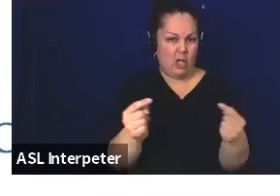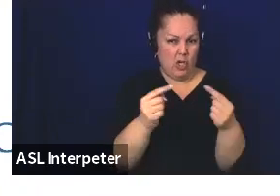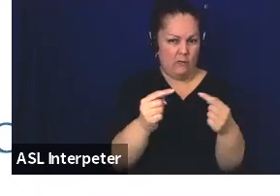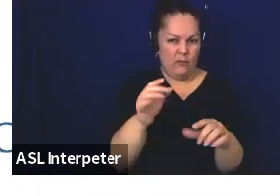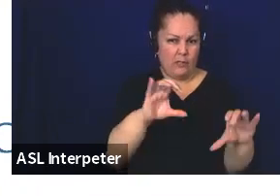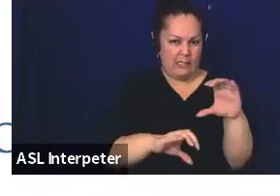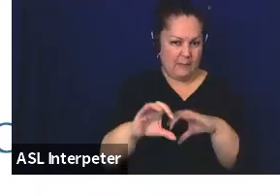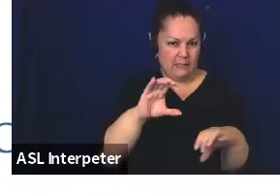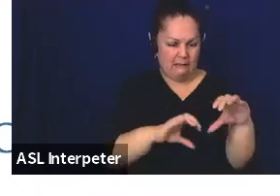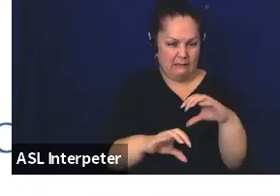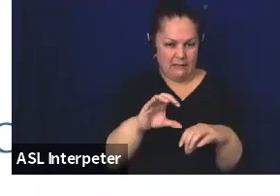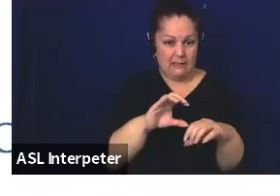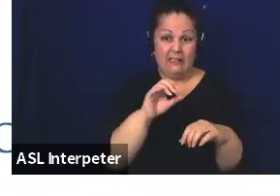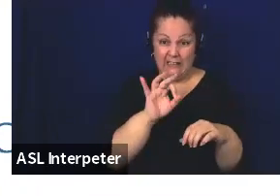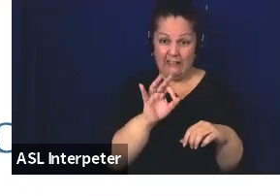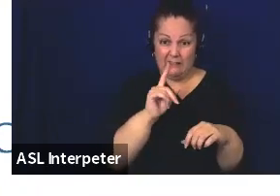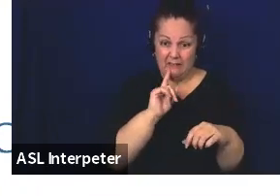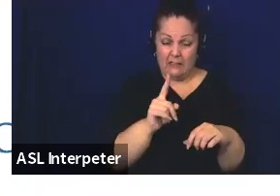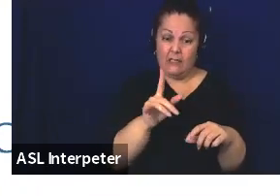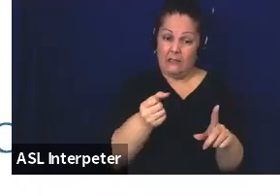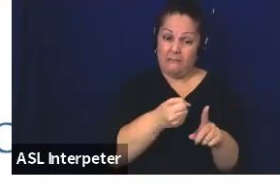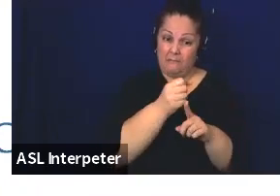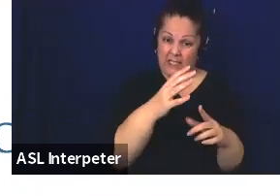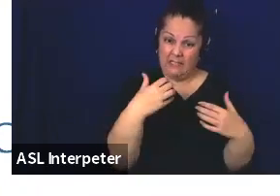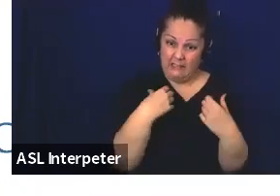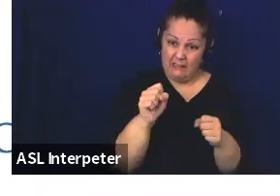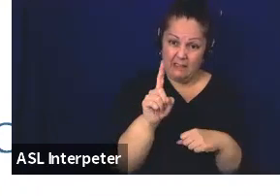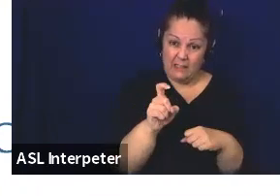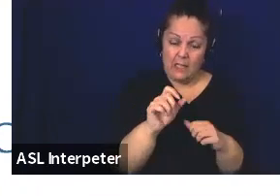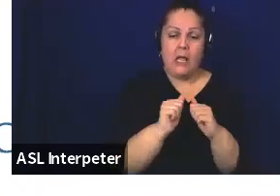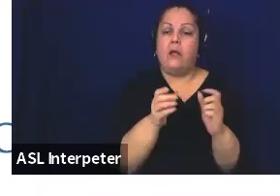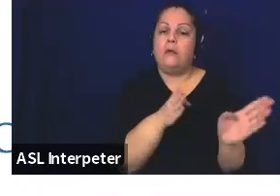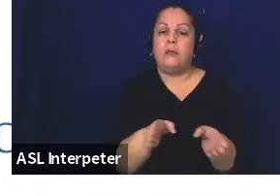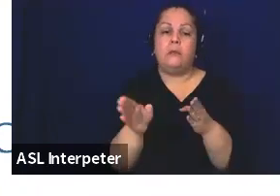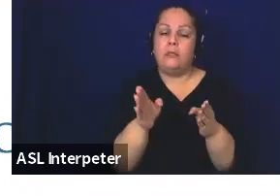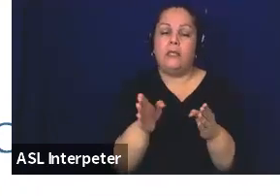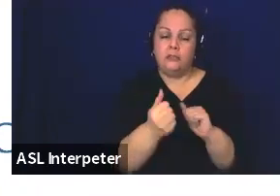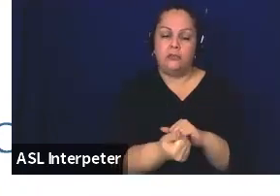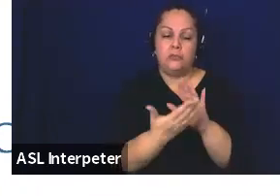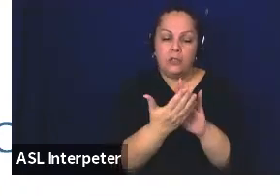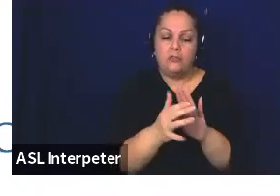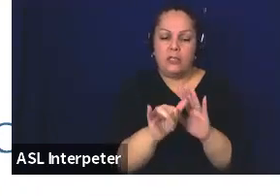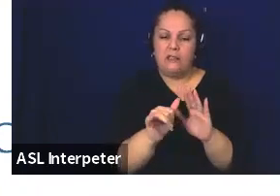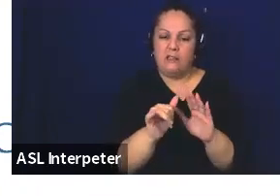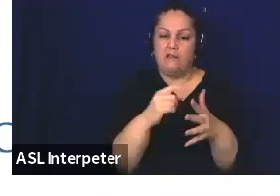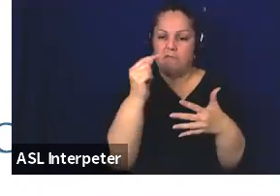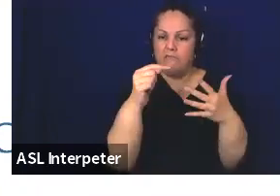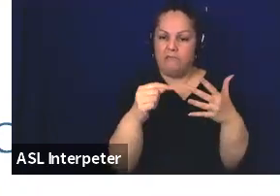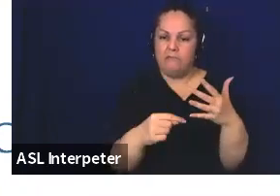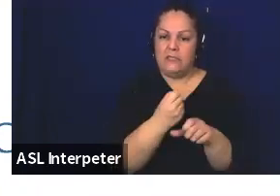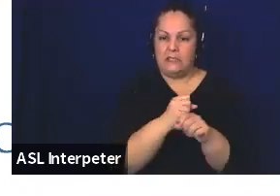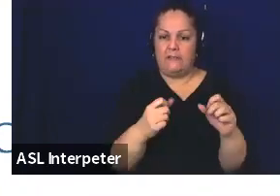if so, is there any impact on their health? And how can we plan for addressing these sorts of safety